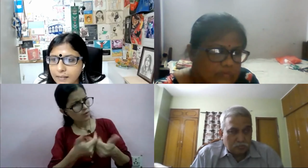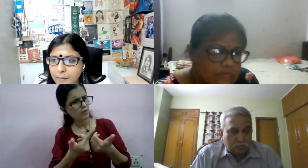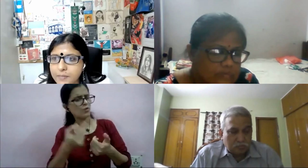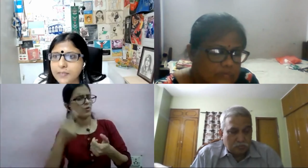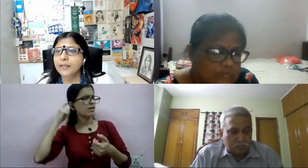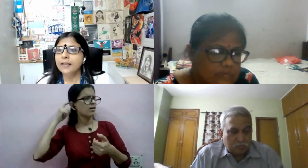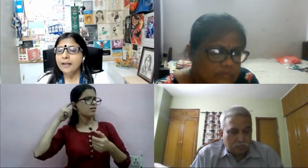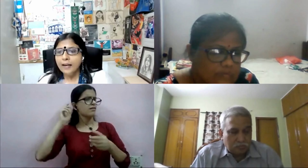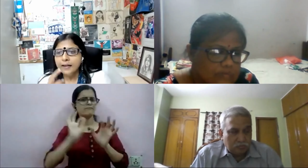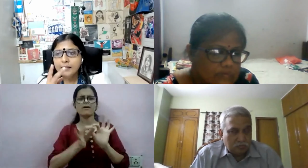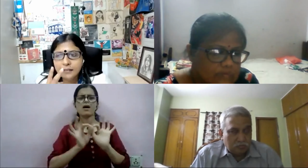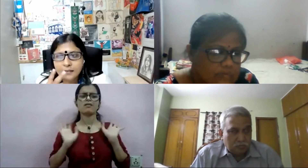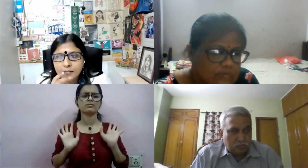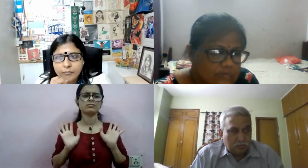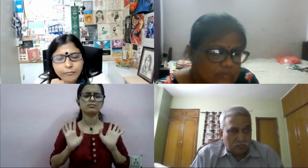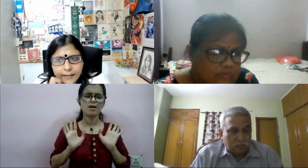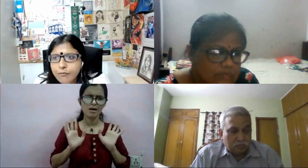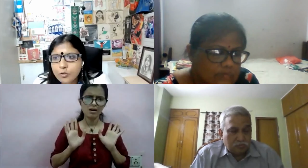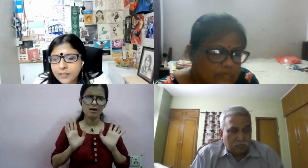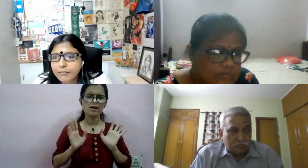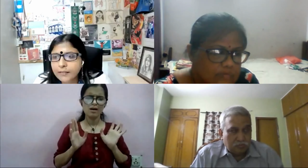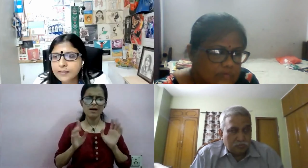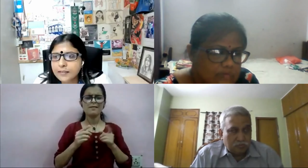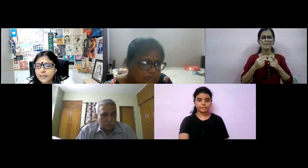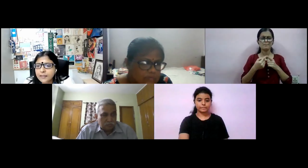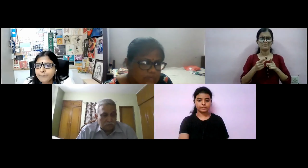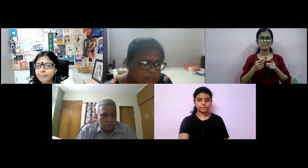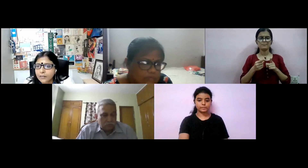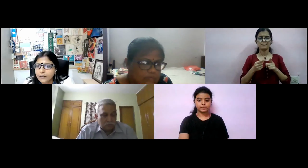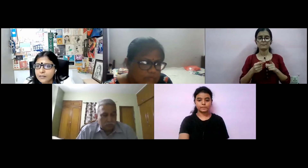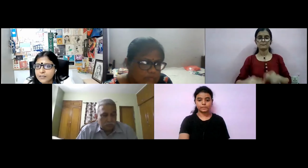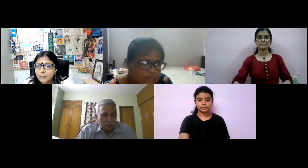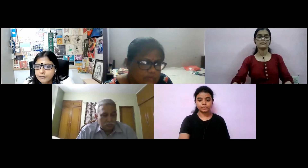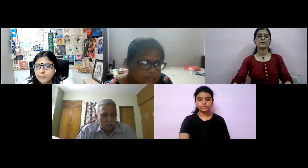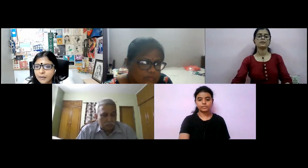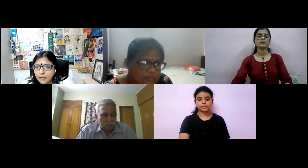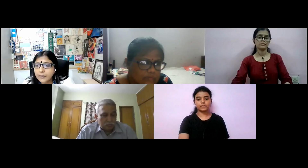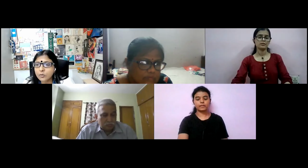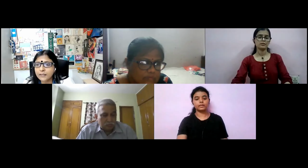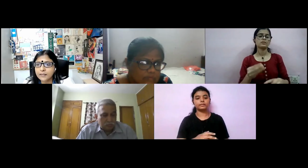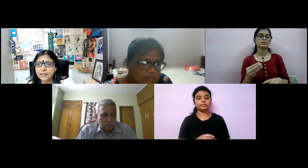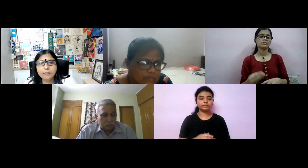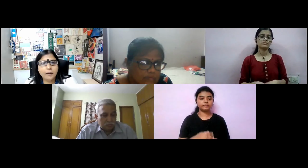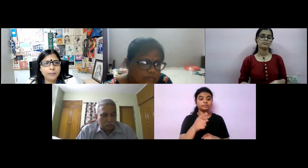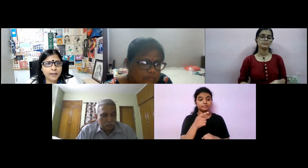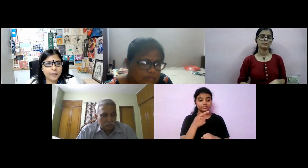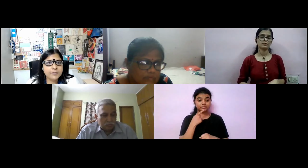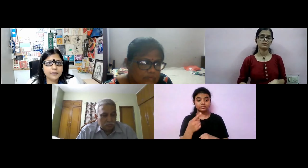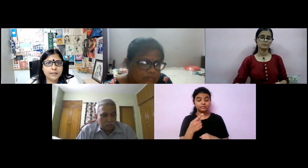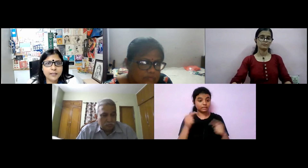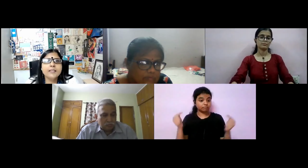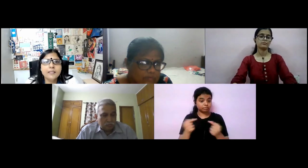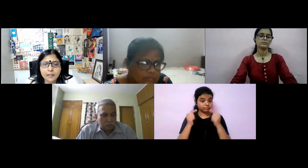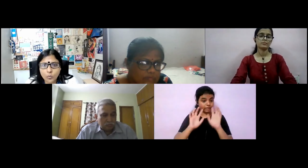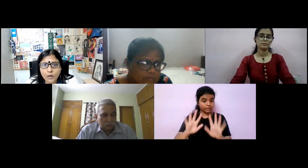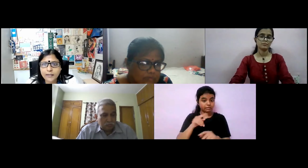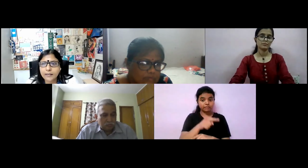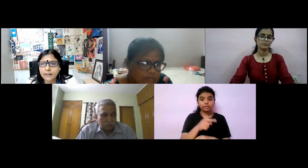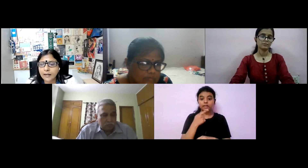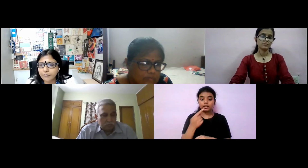stereotypical traps. And very vociferously, some of them argued and they said, but perhaps this is